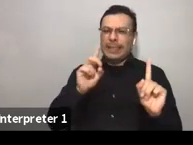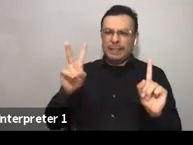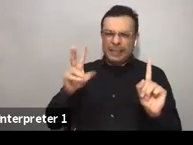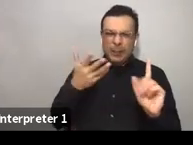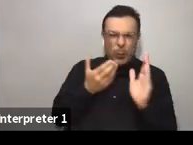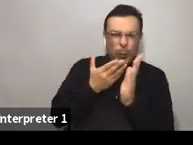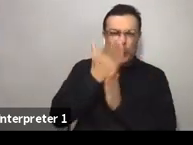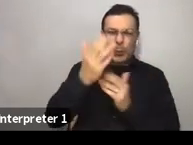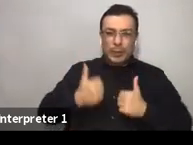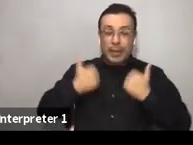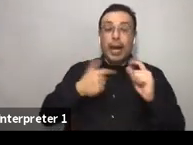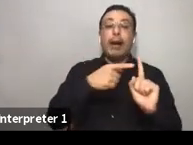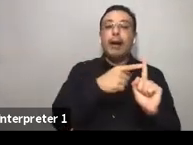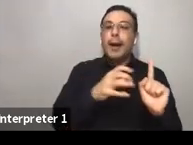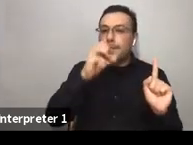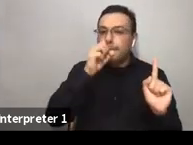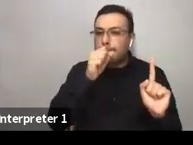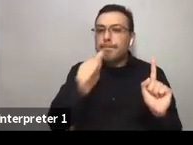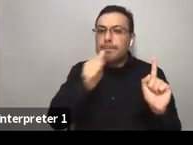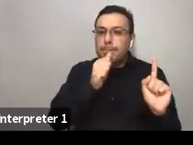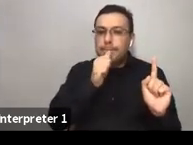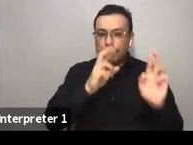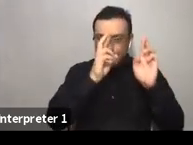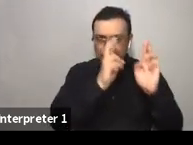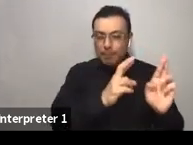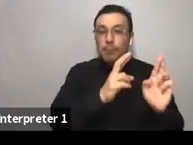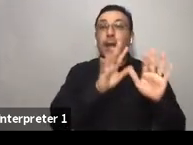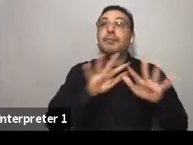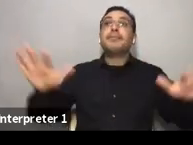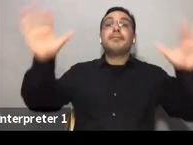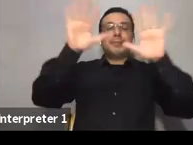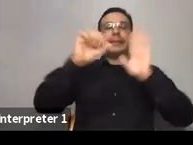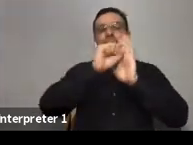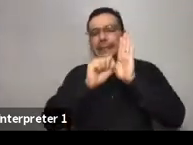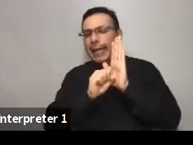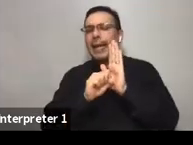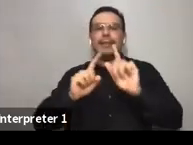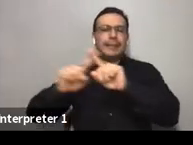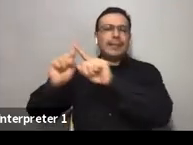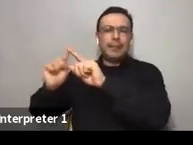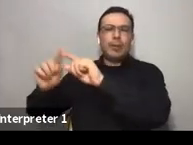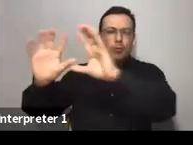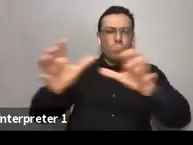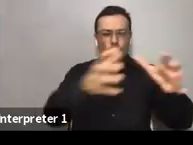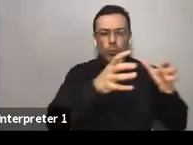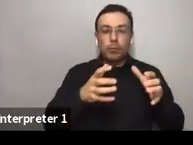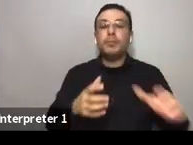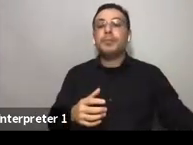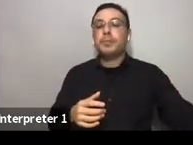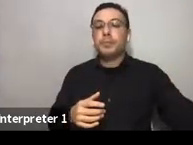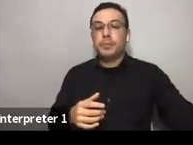to victim advocates and state coalitions. A big part of the work that they provide is on